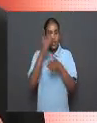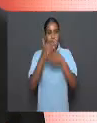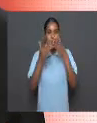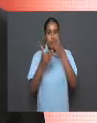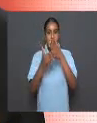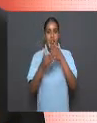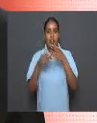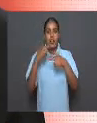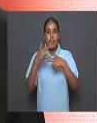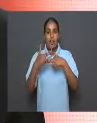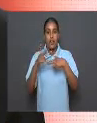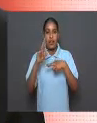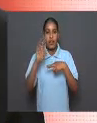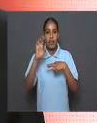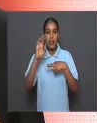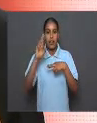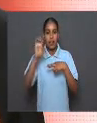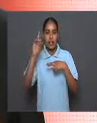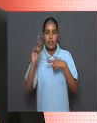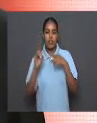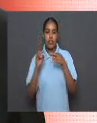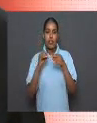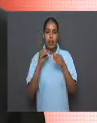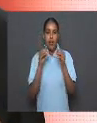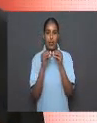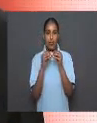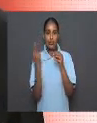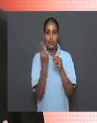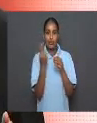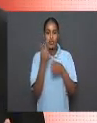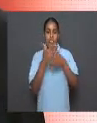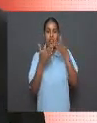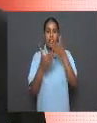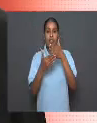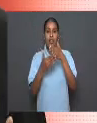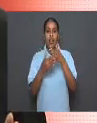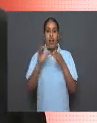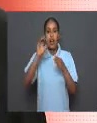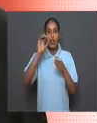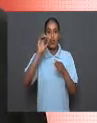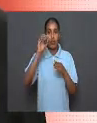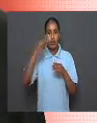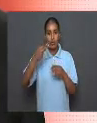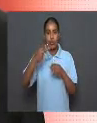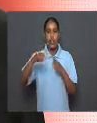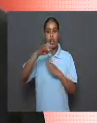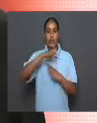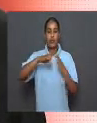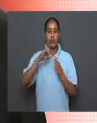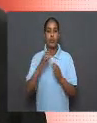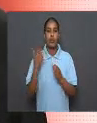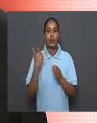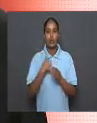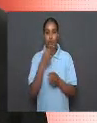standard reduction potentials are calculated using standard hydrogen electrodes.